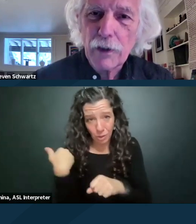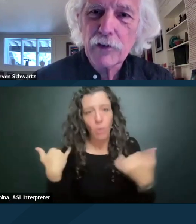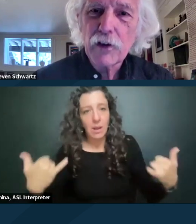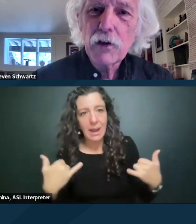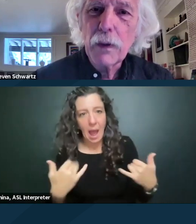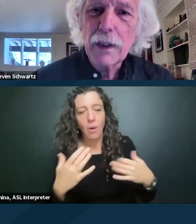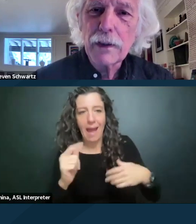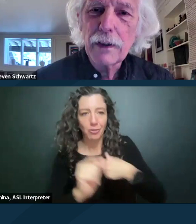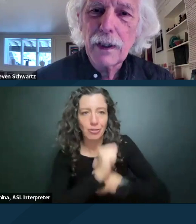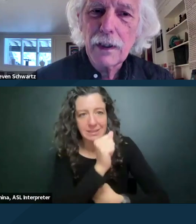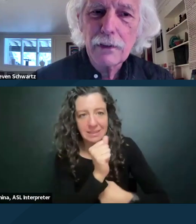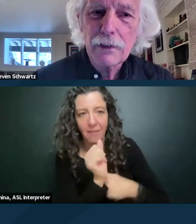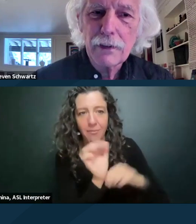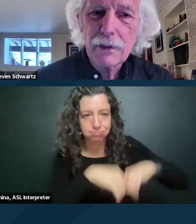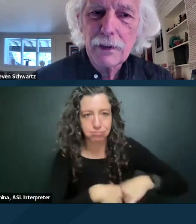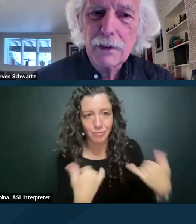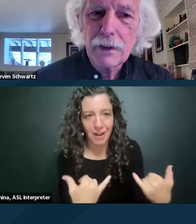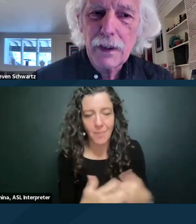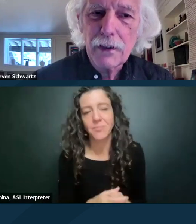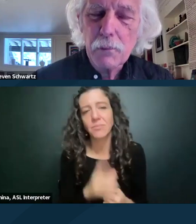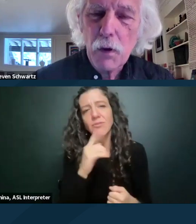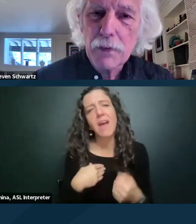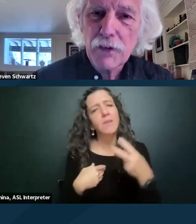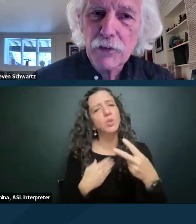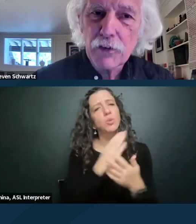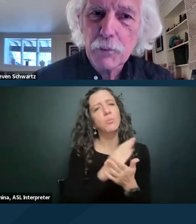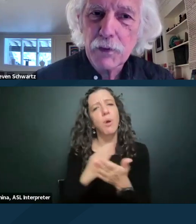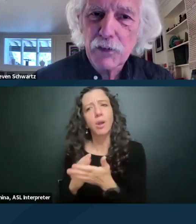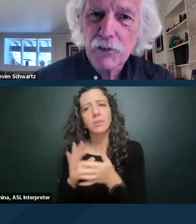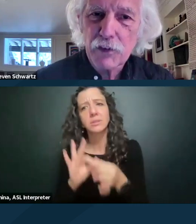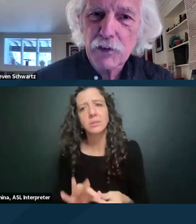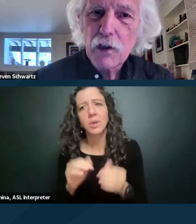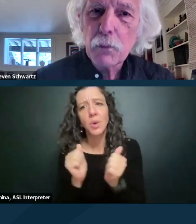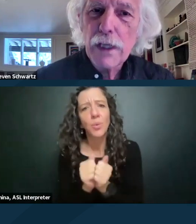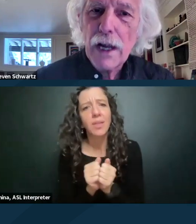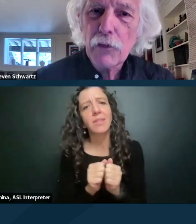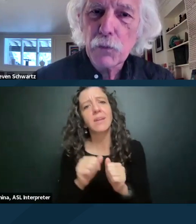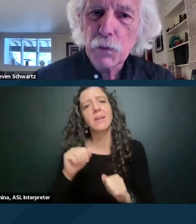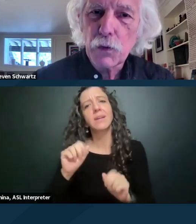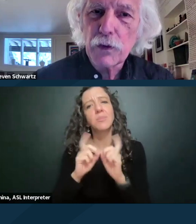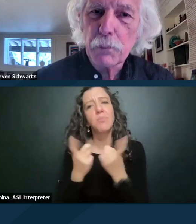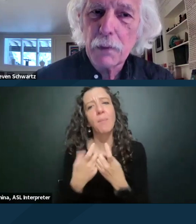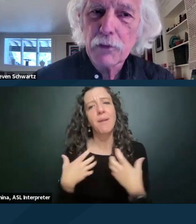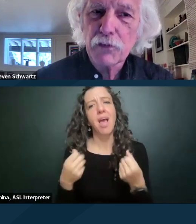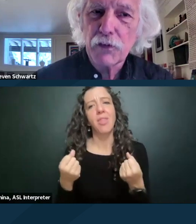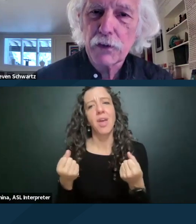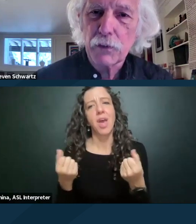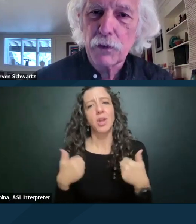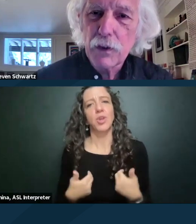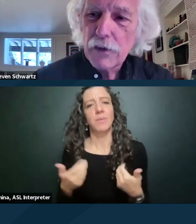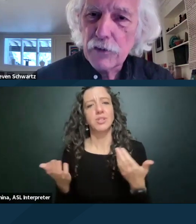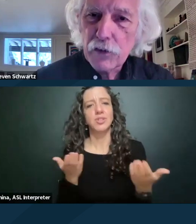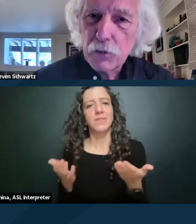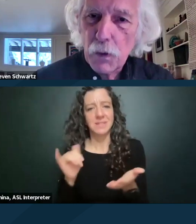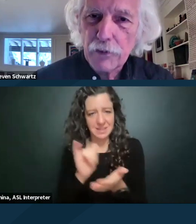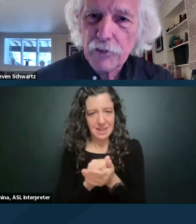two parts when the Department of Health and Human Services put out the rule, they published the final